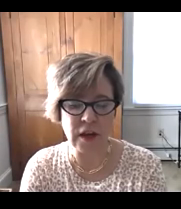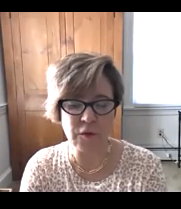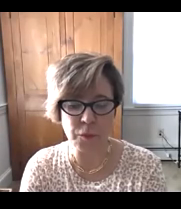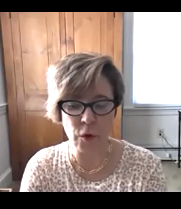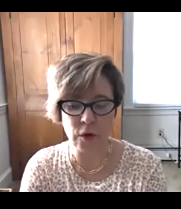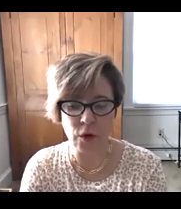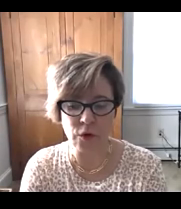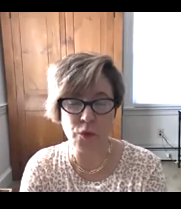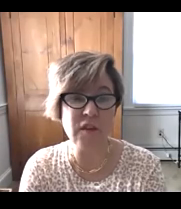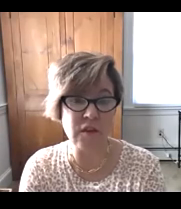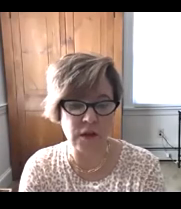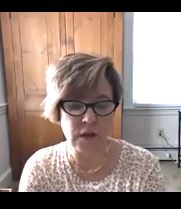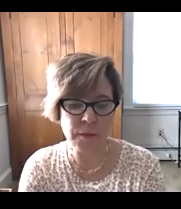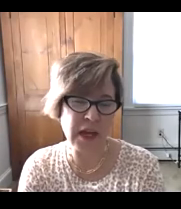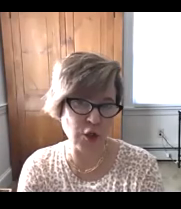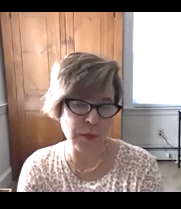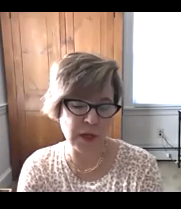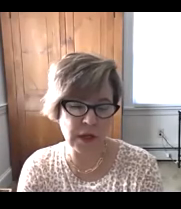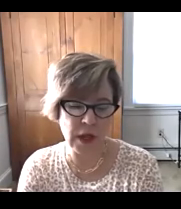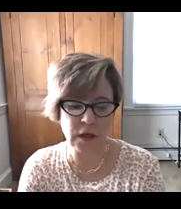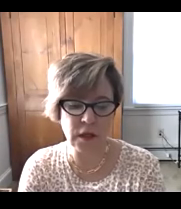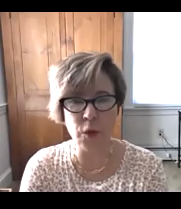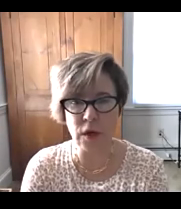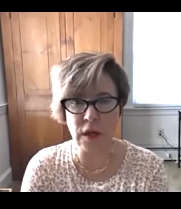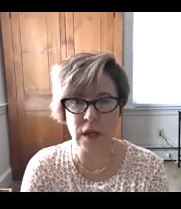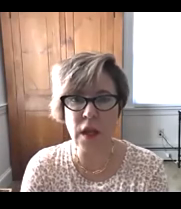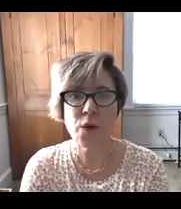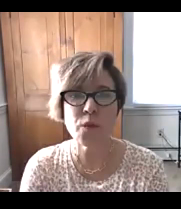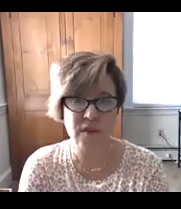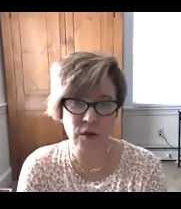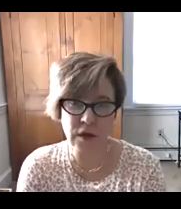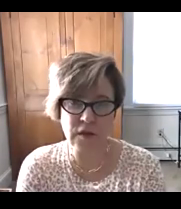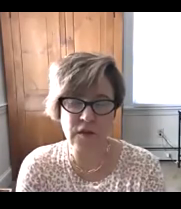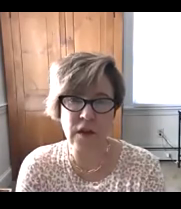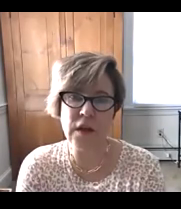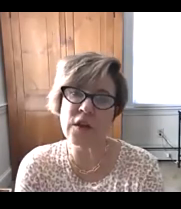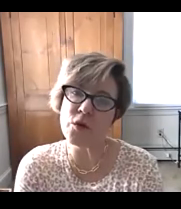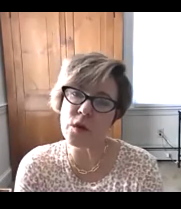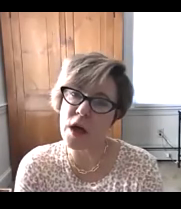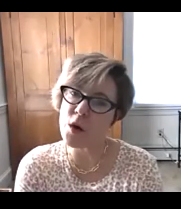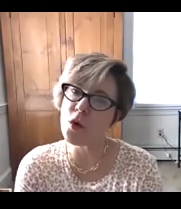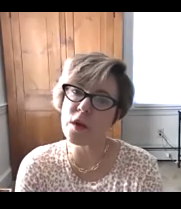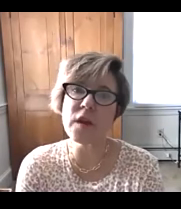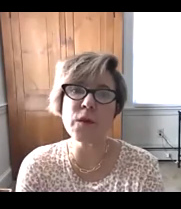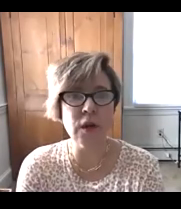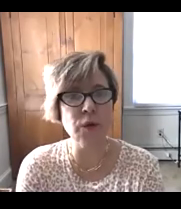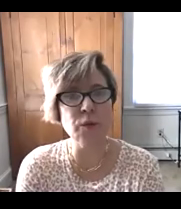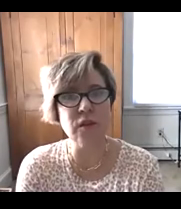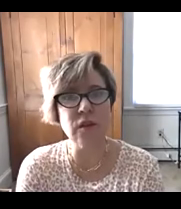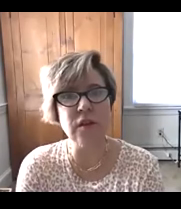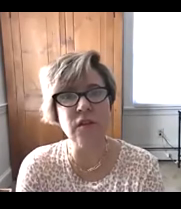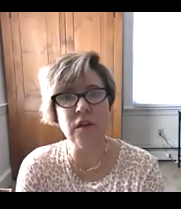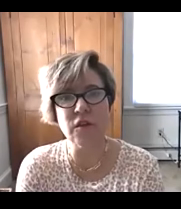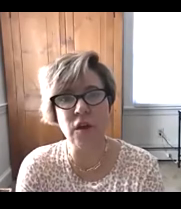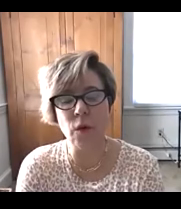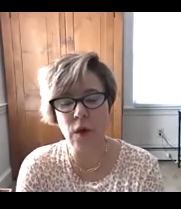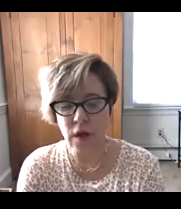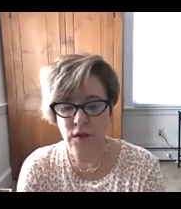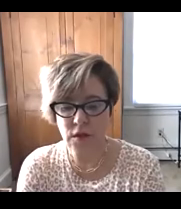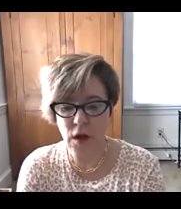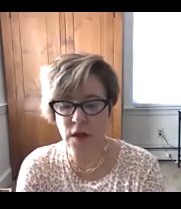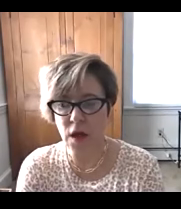an expert on risk management and community resiliency. And I do a lot of work in community resiliency.